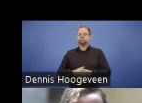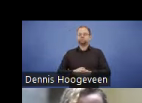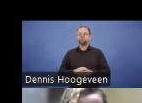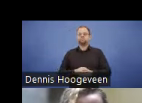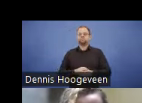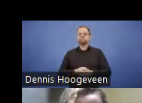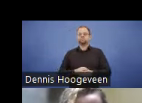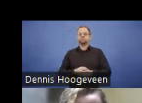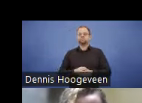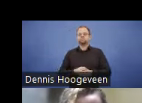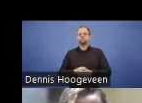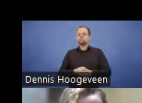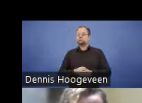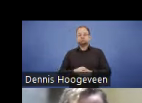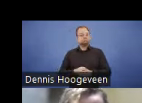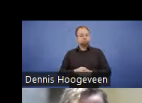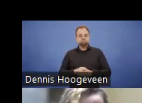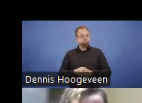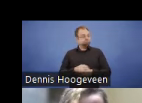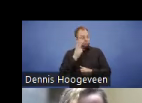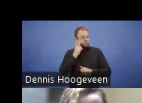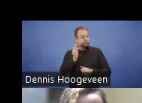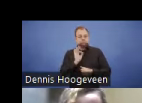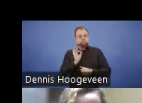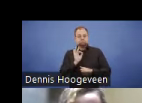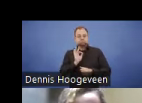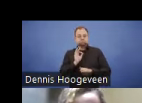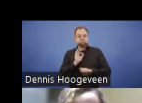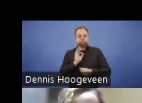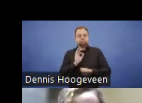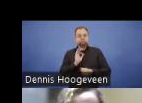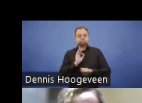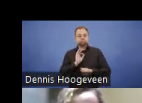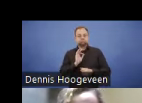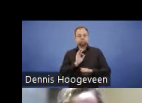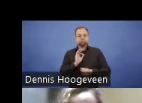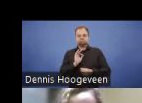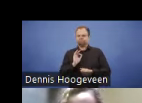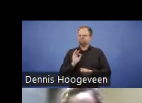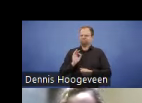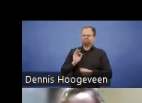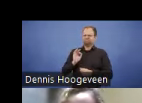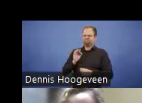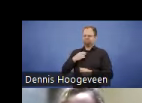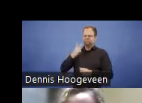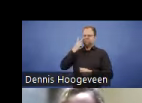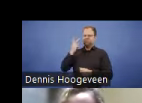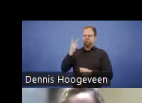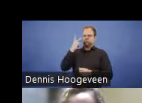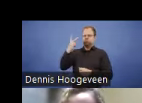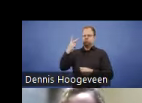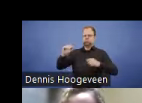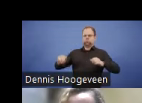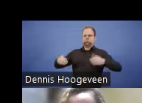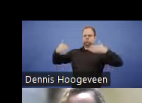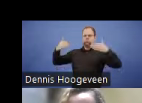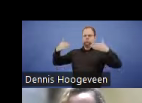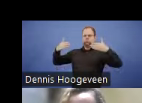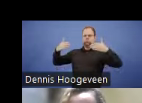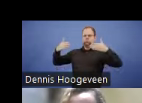I see two slides actually with the notes. Okay, very strange. I don't Okay, see so it's sharing the other slide. Sorry, I'm going